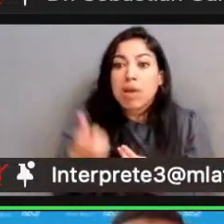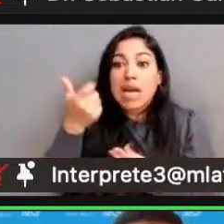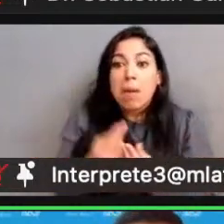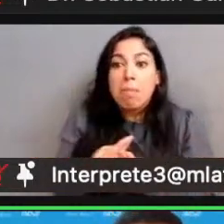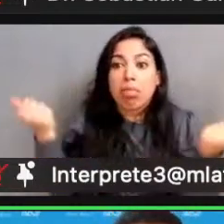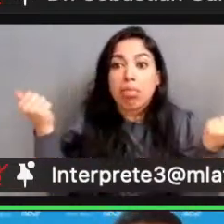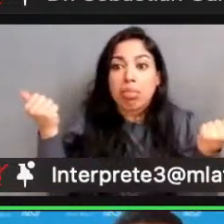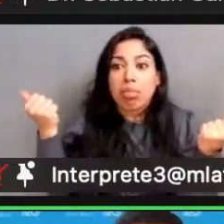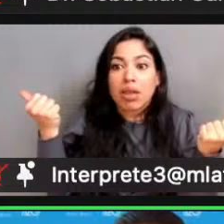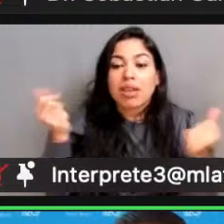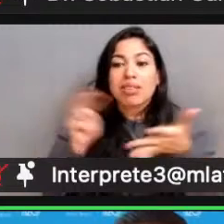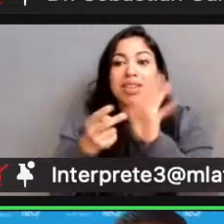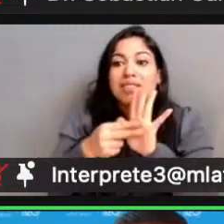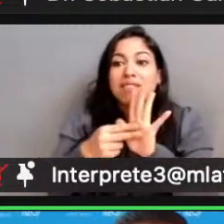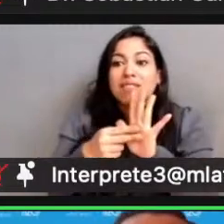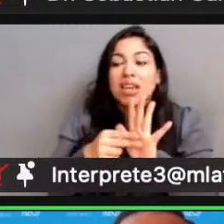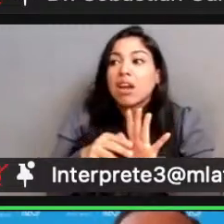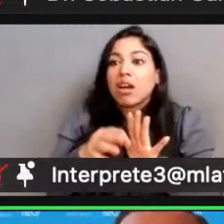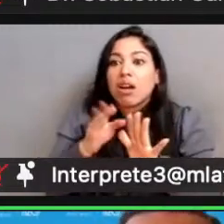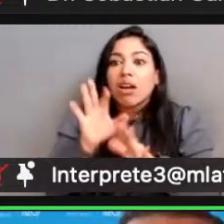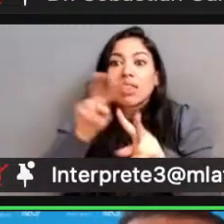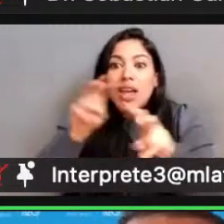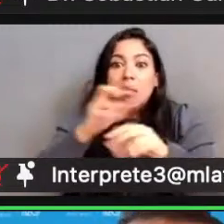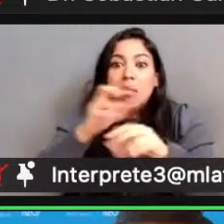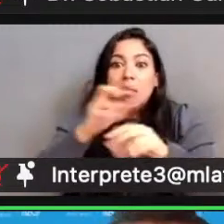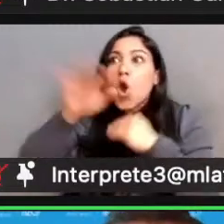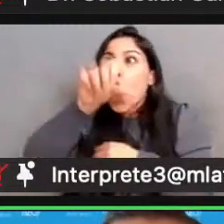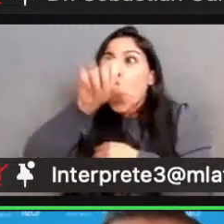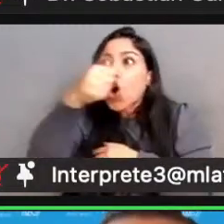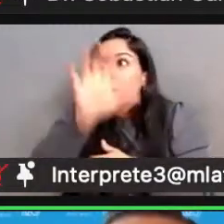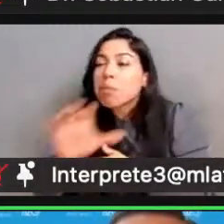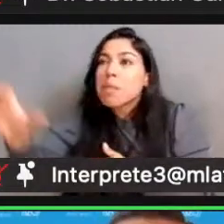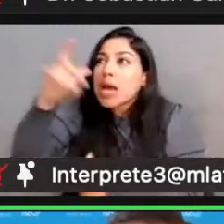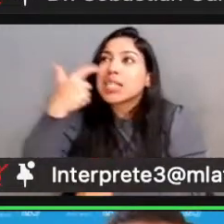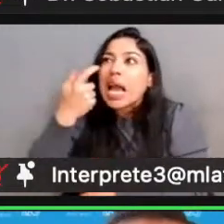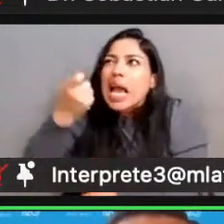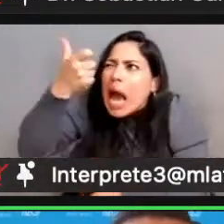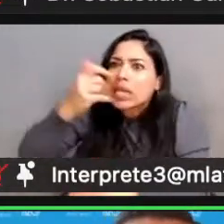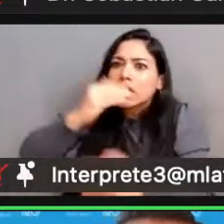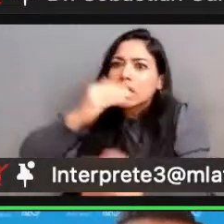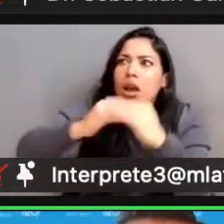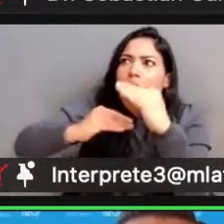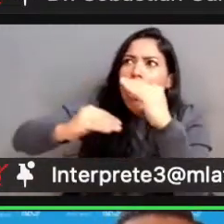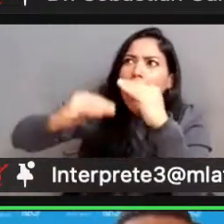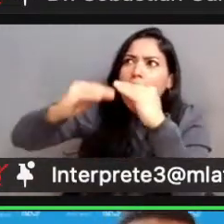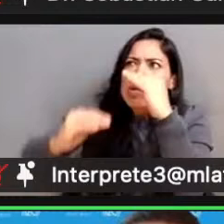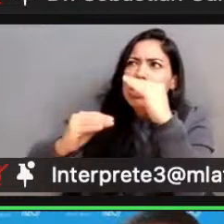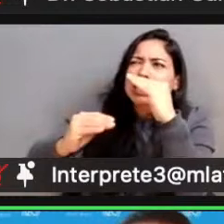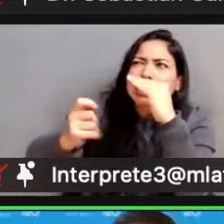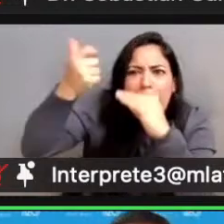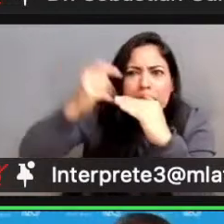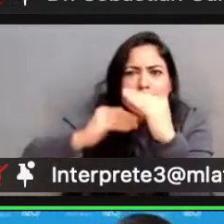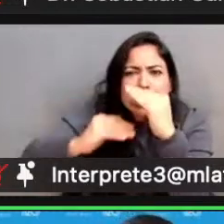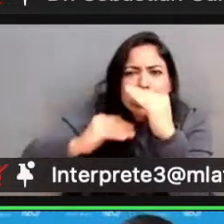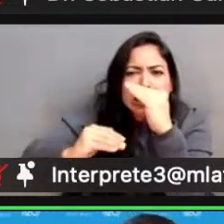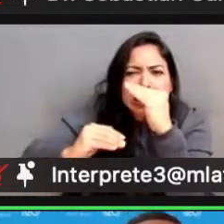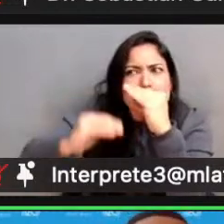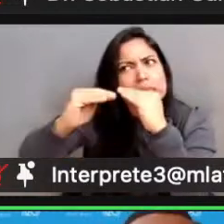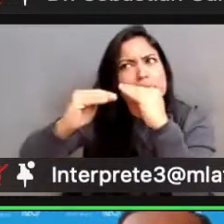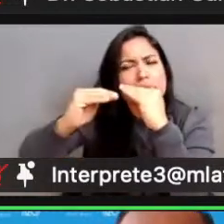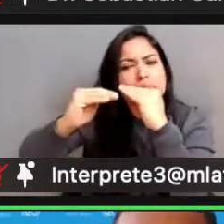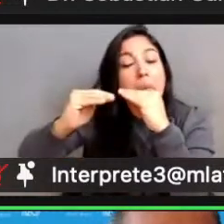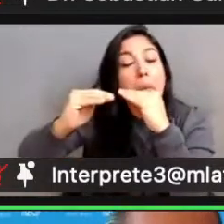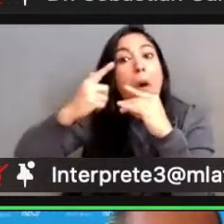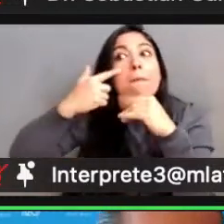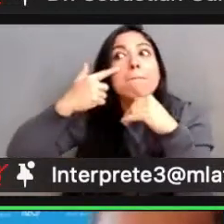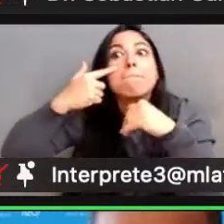the inequality has the relative inequality has been reduced among countries. But this is a positive